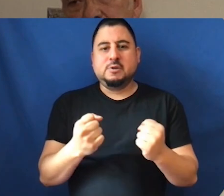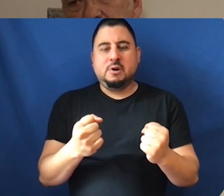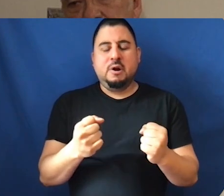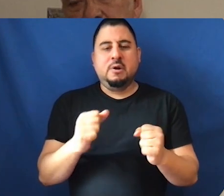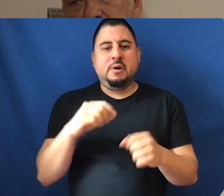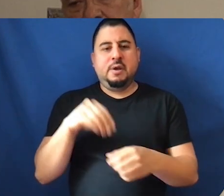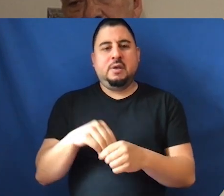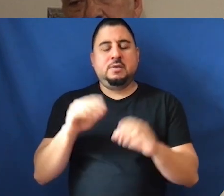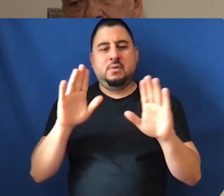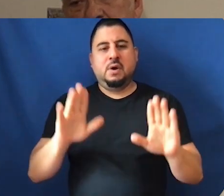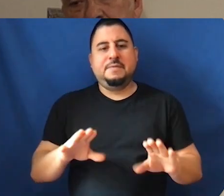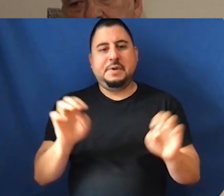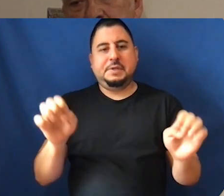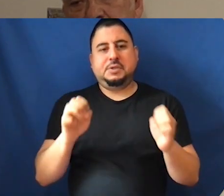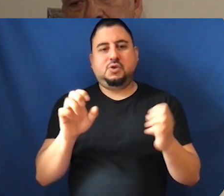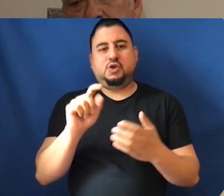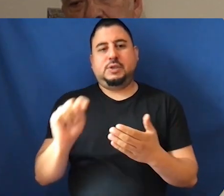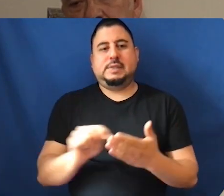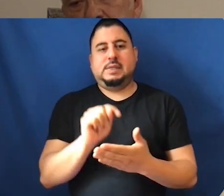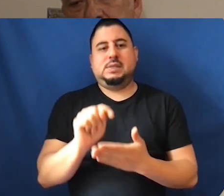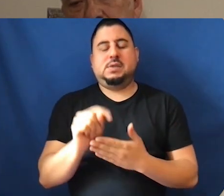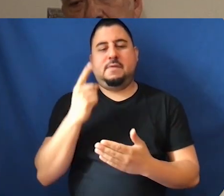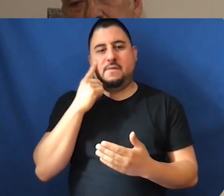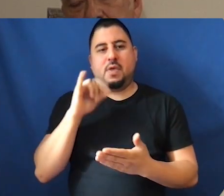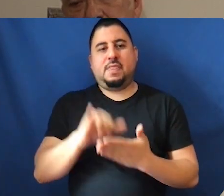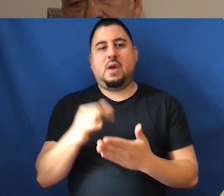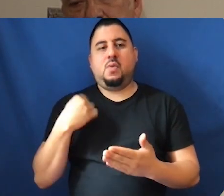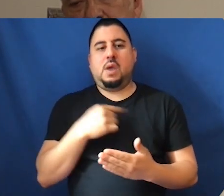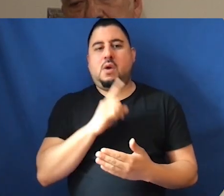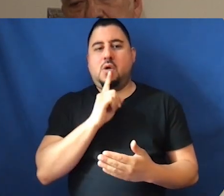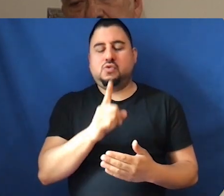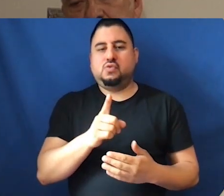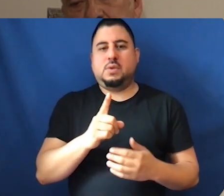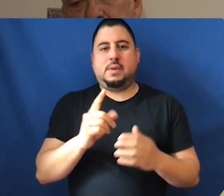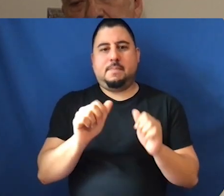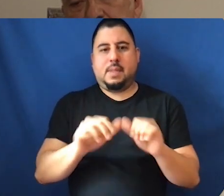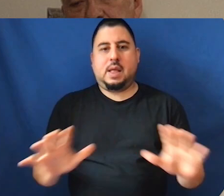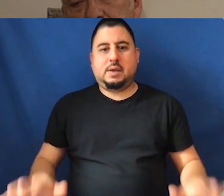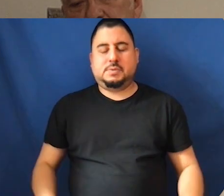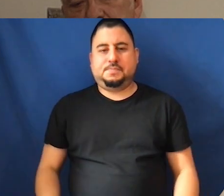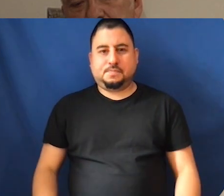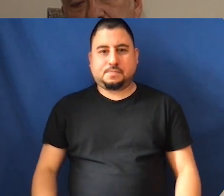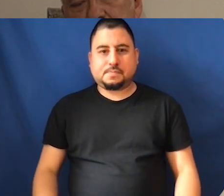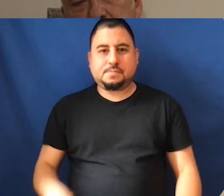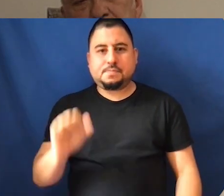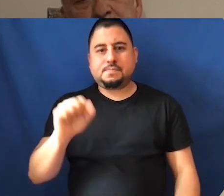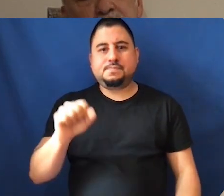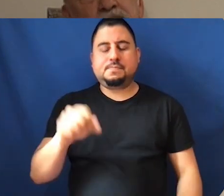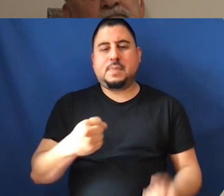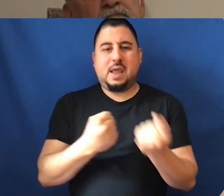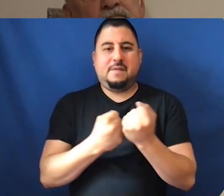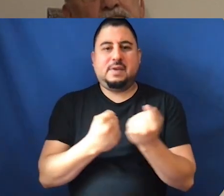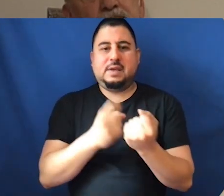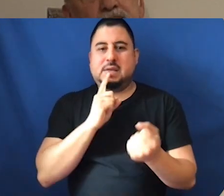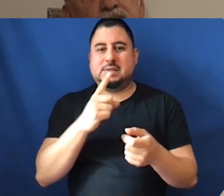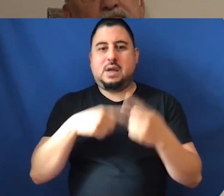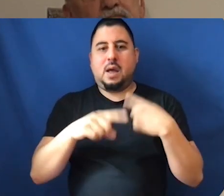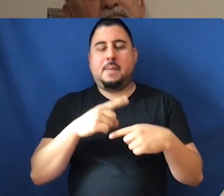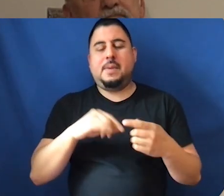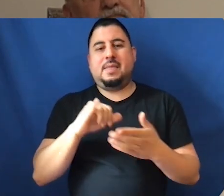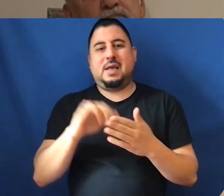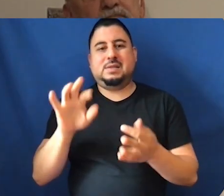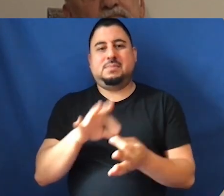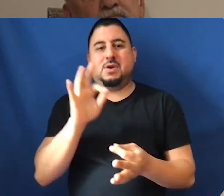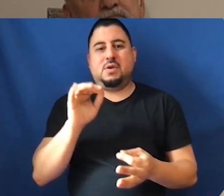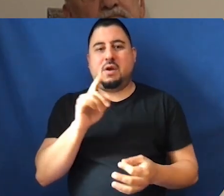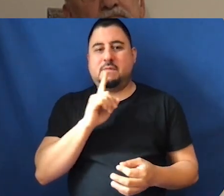in this wonderful Easter season. And for that, we are truly blessed. Yes, the Advocate is coming. That Spirit